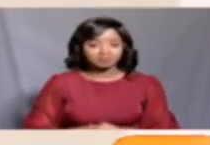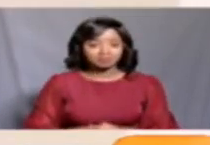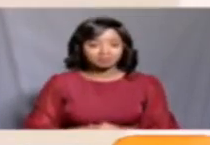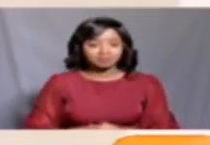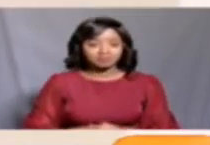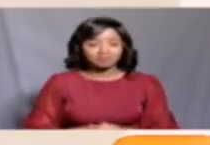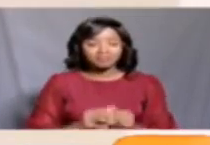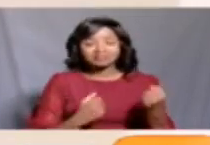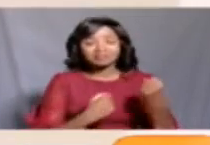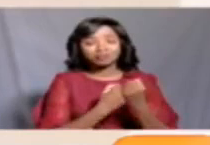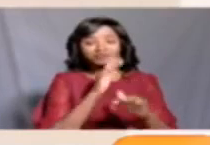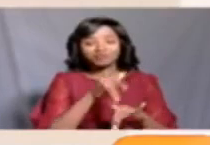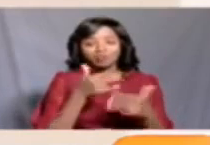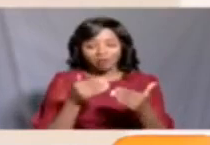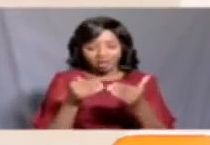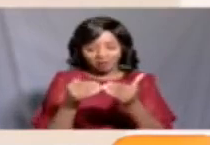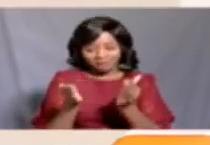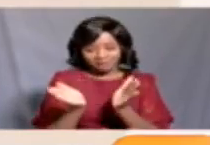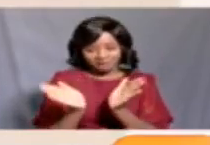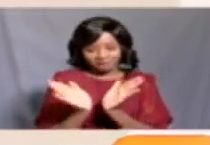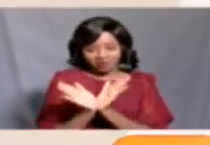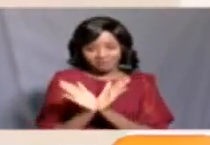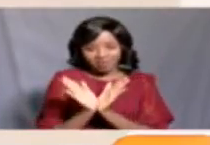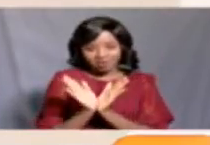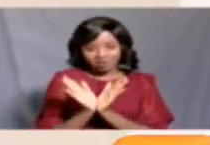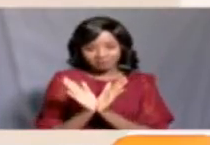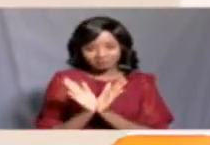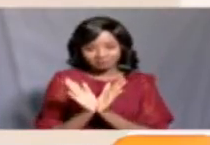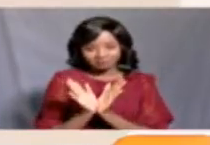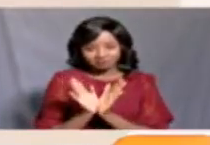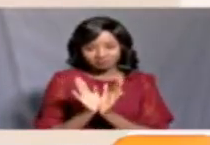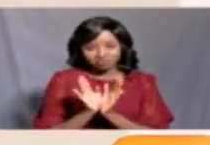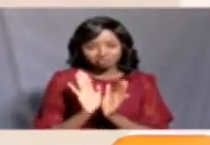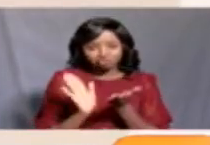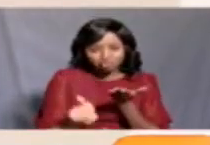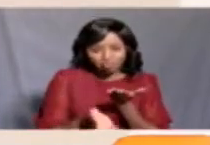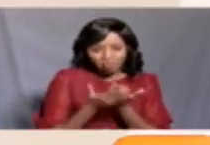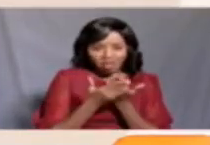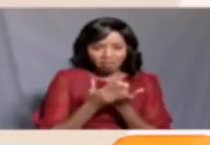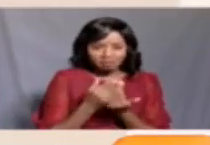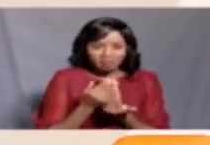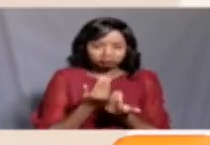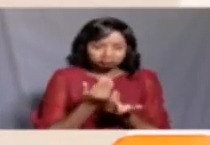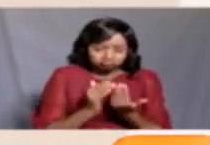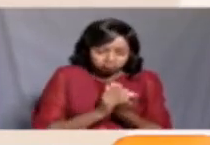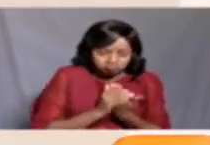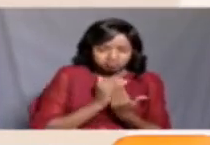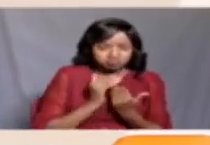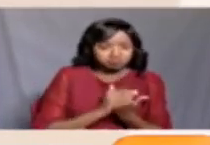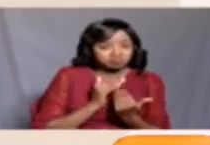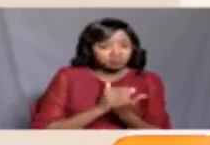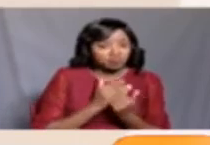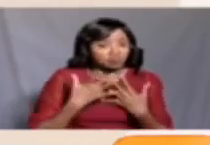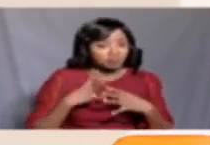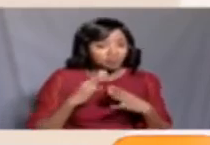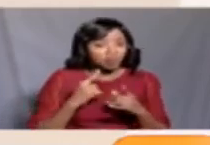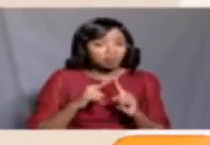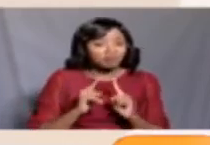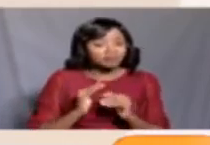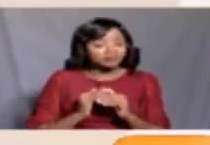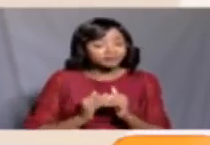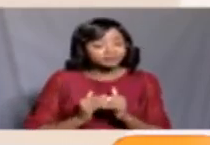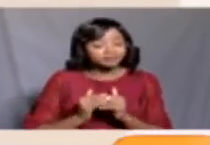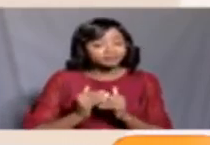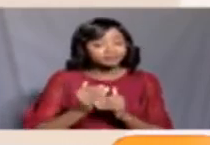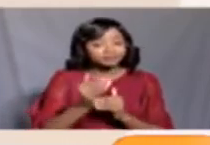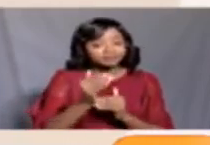extended family unit to actually impart, you know, kind of like comfort and stuff for, to people. However, over time, as those